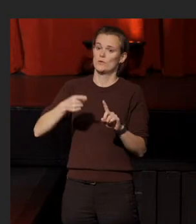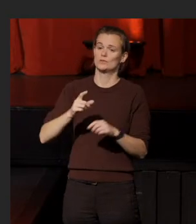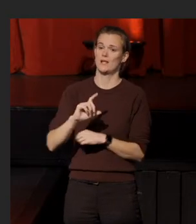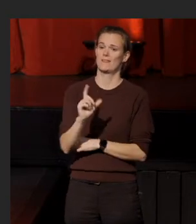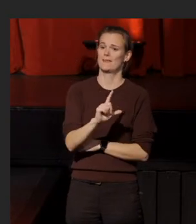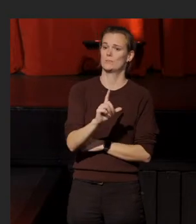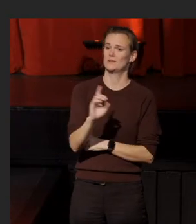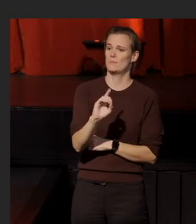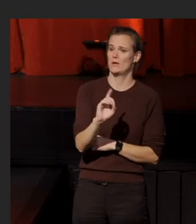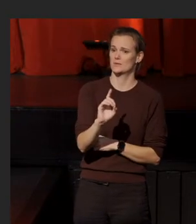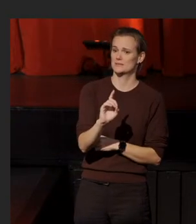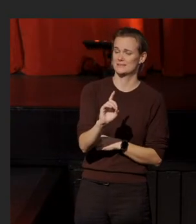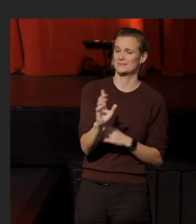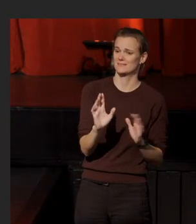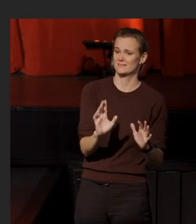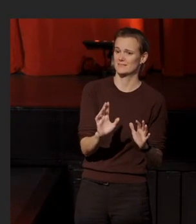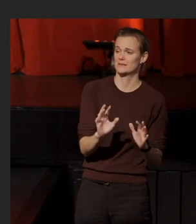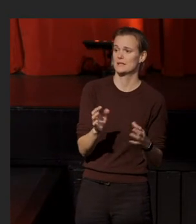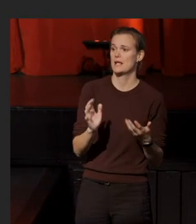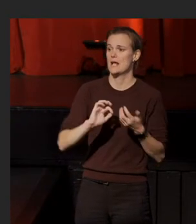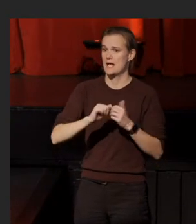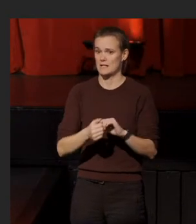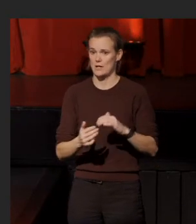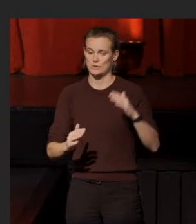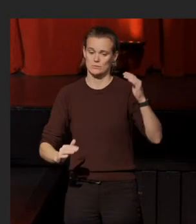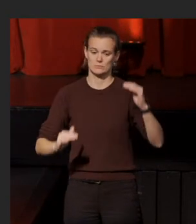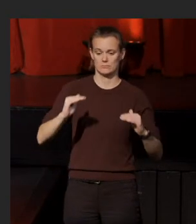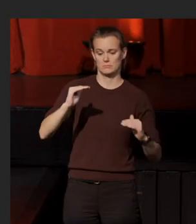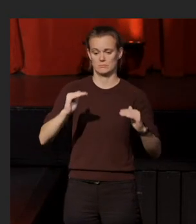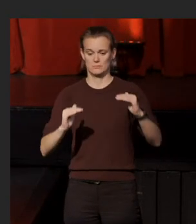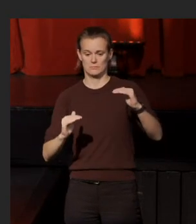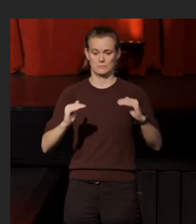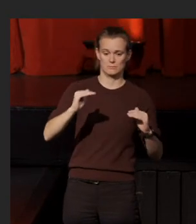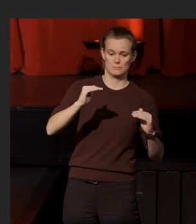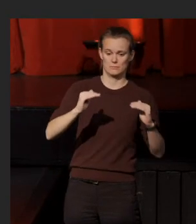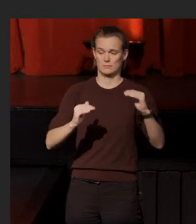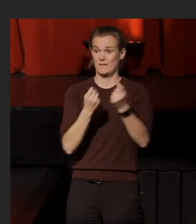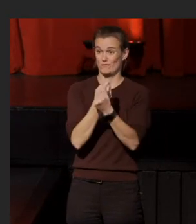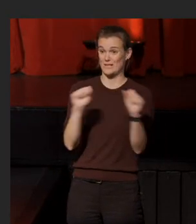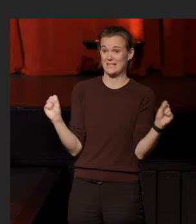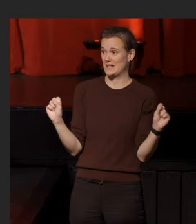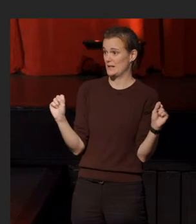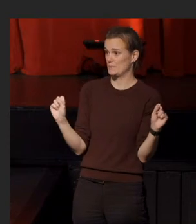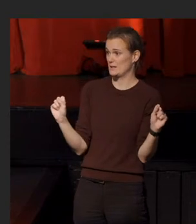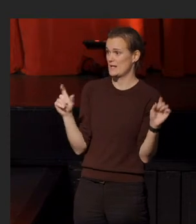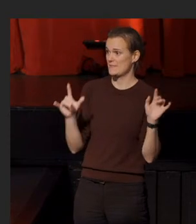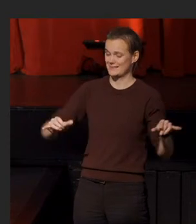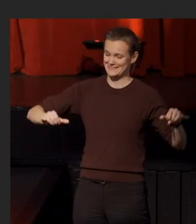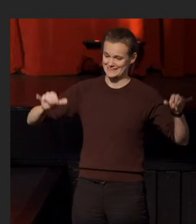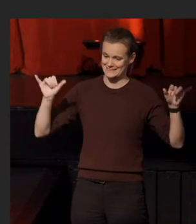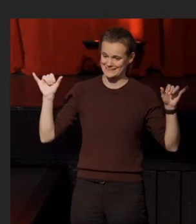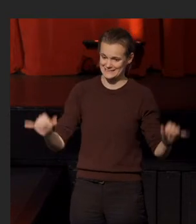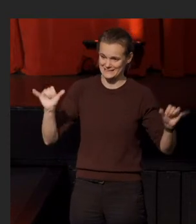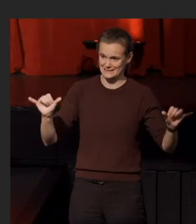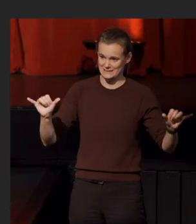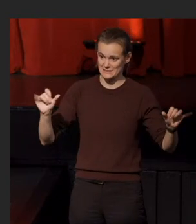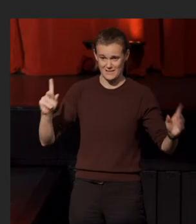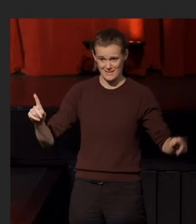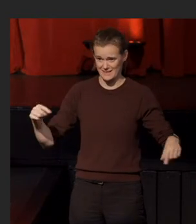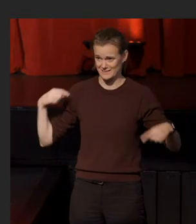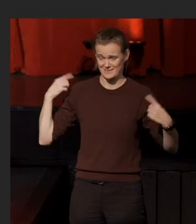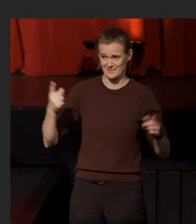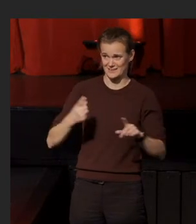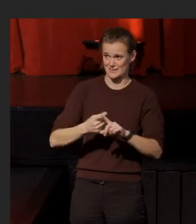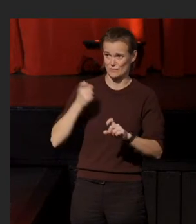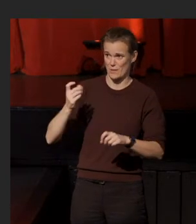the checks and balances that protect our liberty have remained more or less fixed. They're from the Victorian